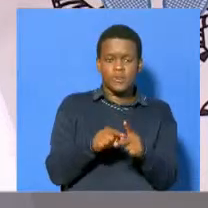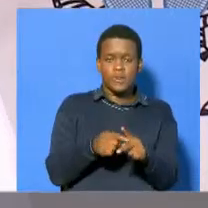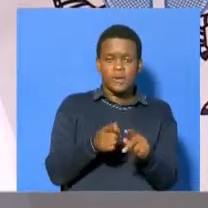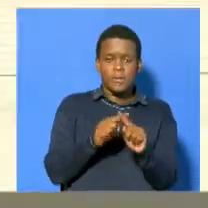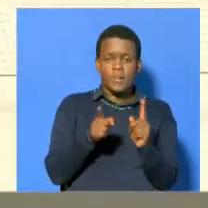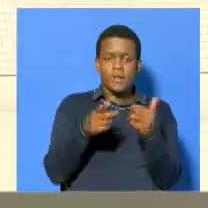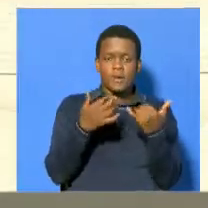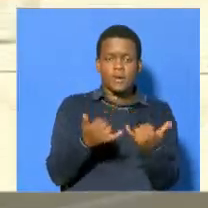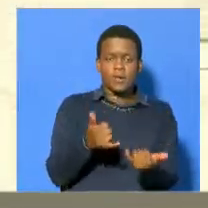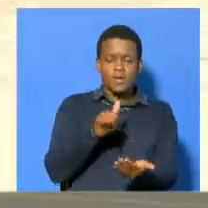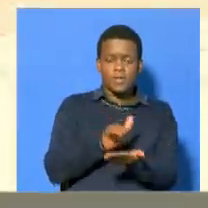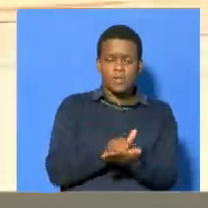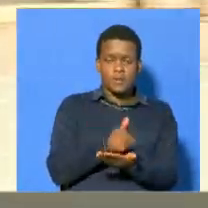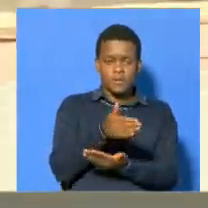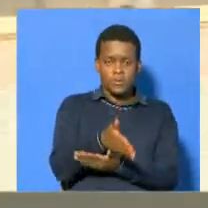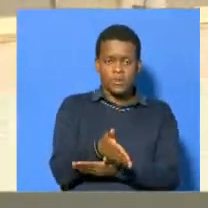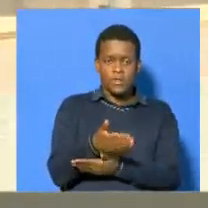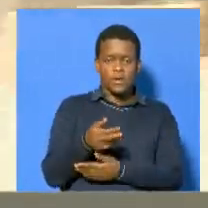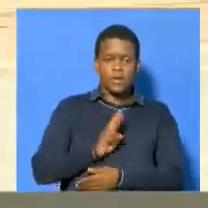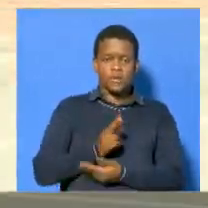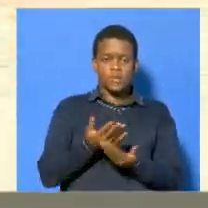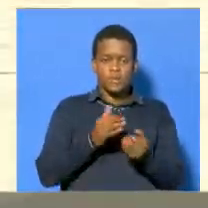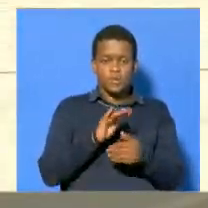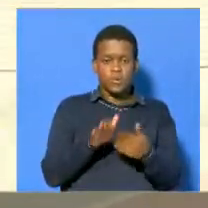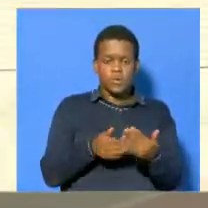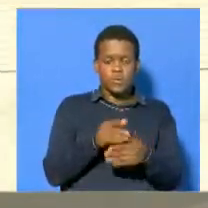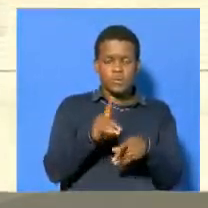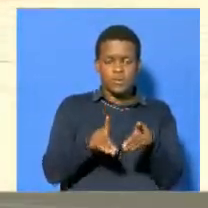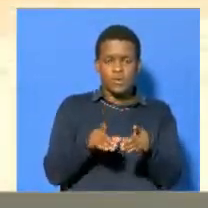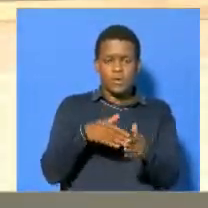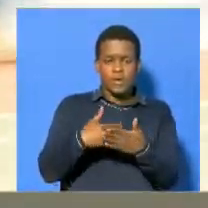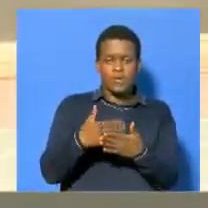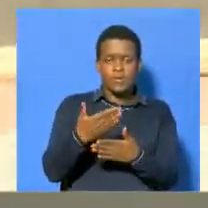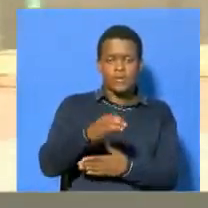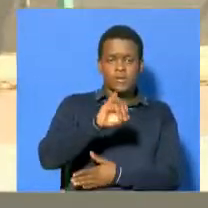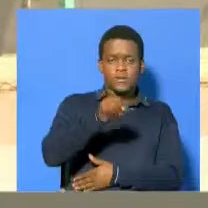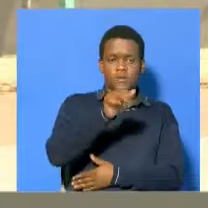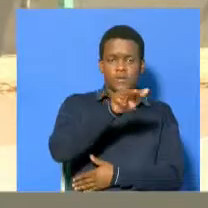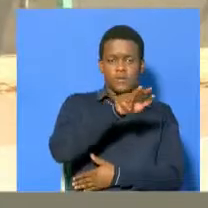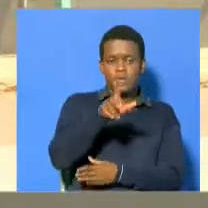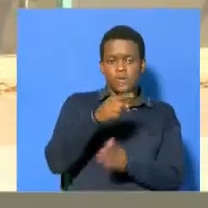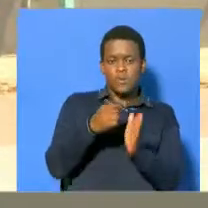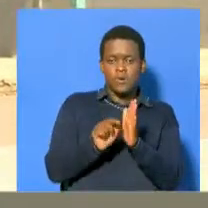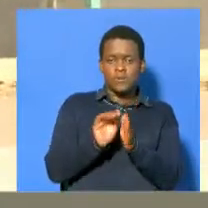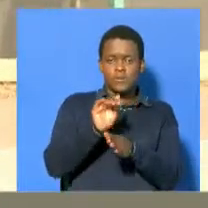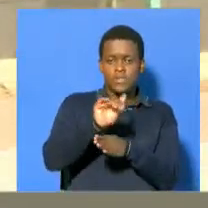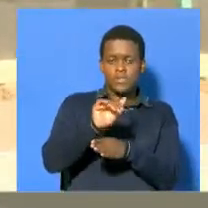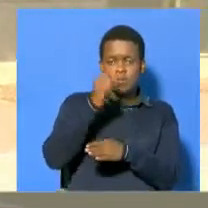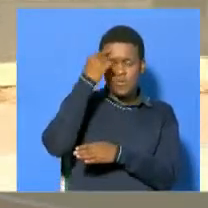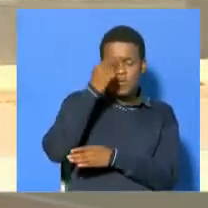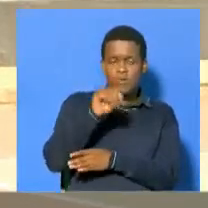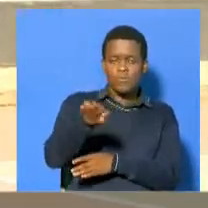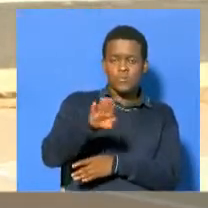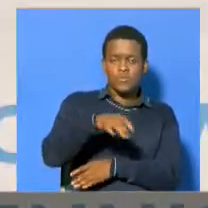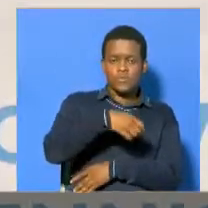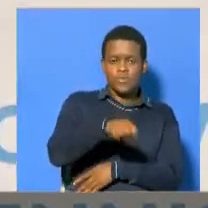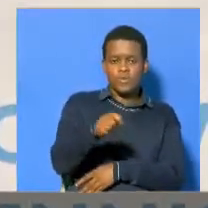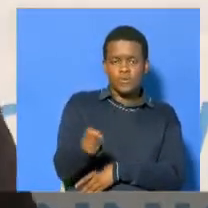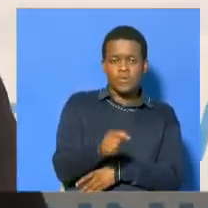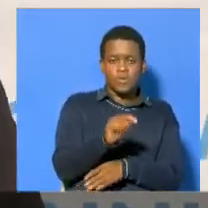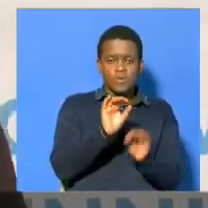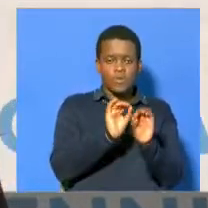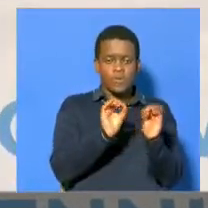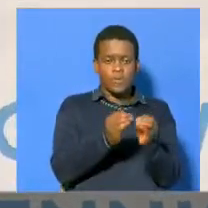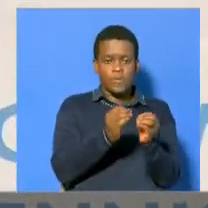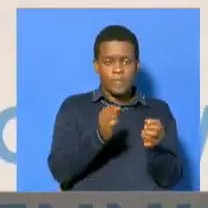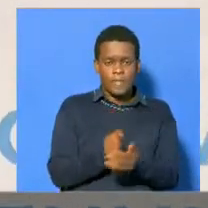a journey. After J30, what is next for Botswana Tennis Association? We